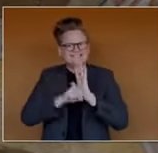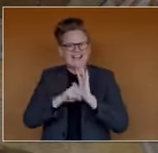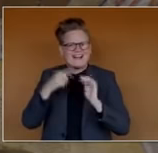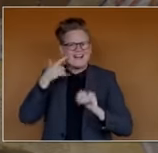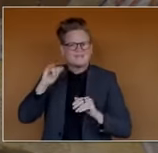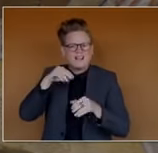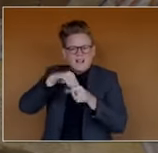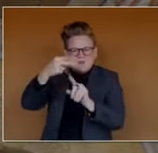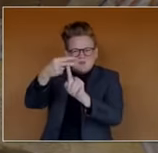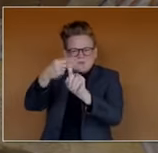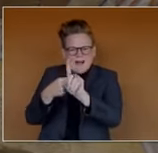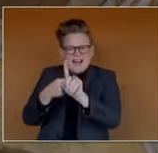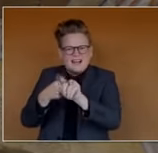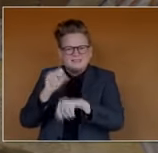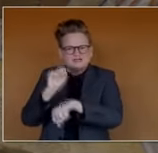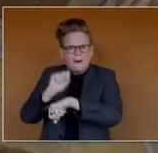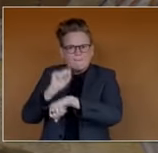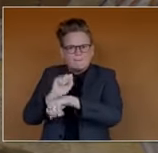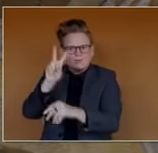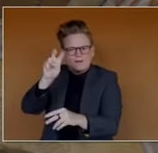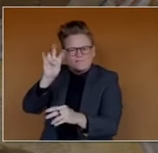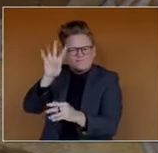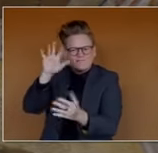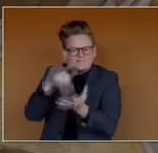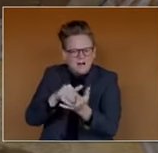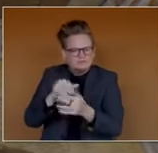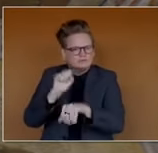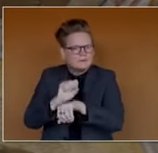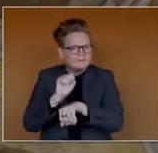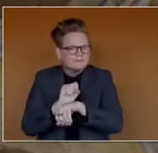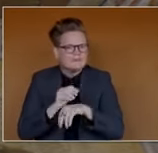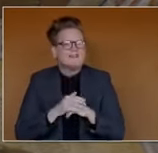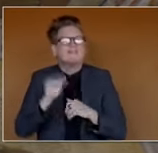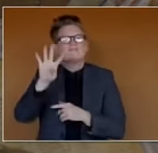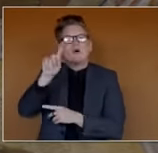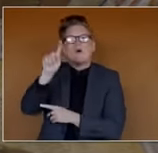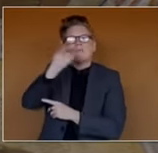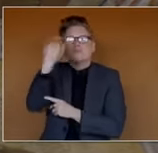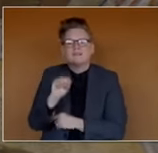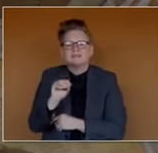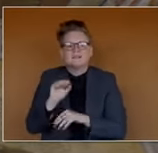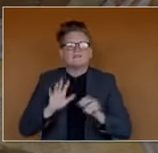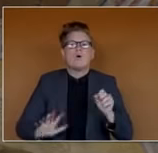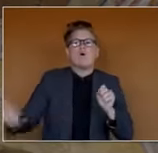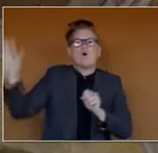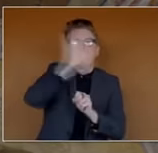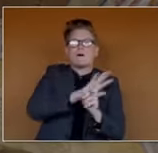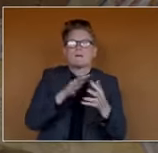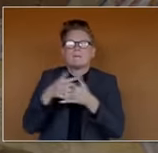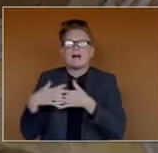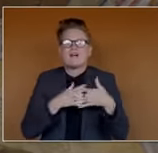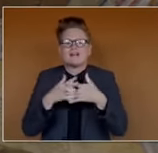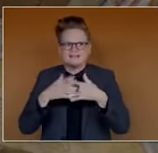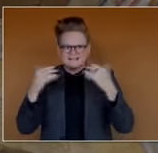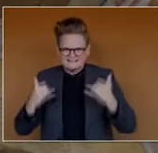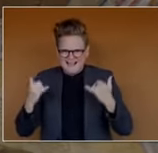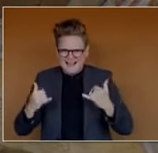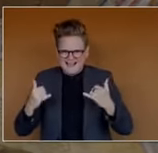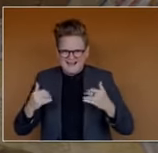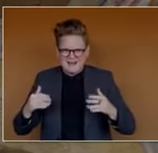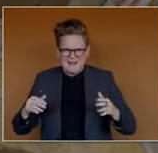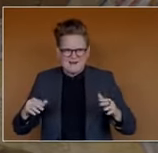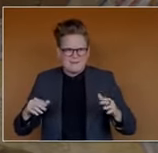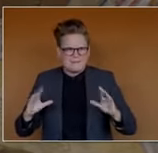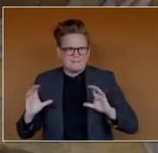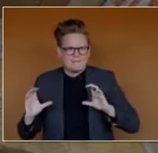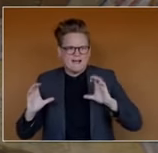jobs came out of the state of California in February. California is not just back. California is roaring back. And I